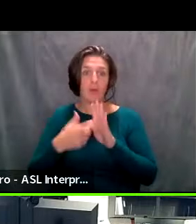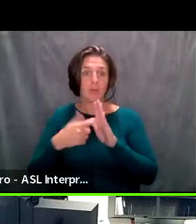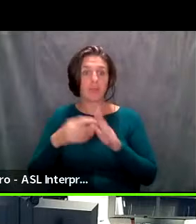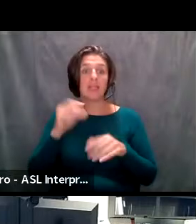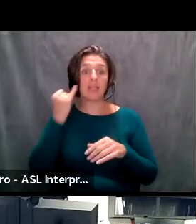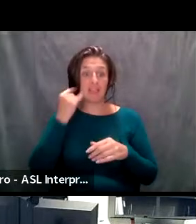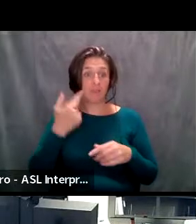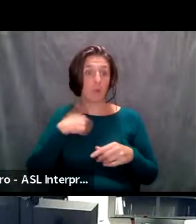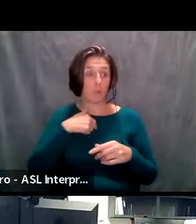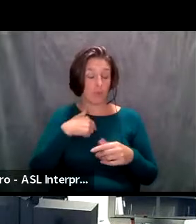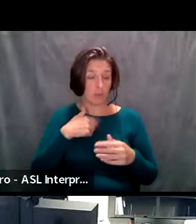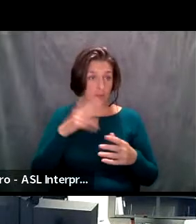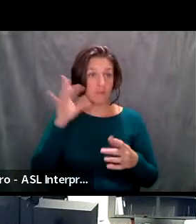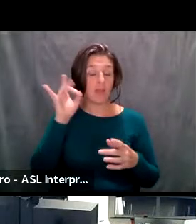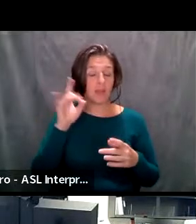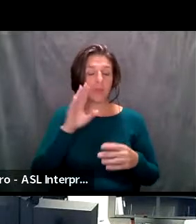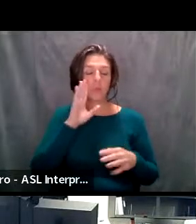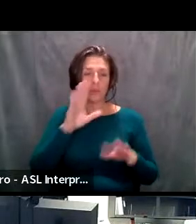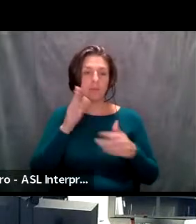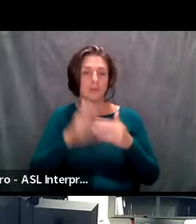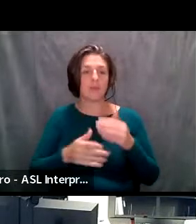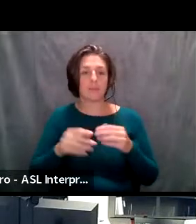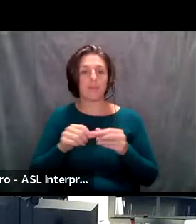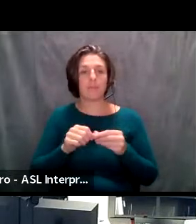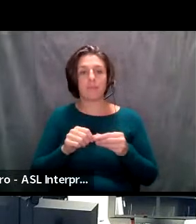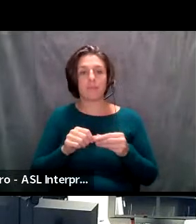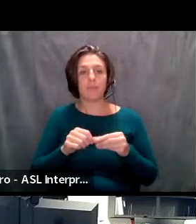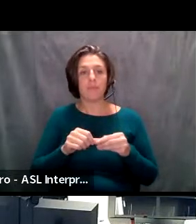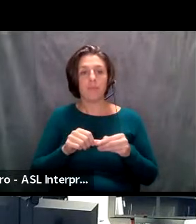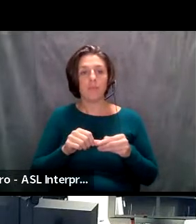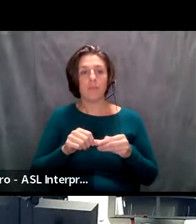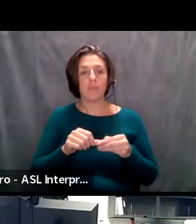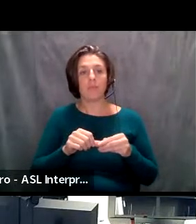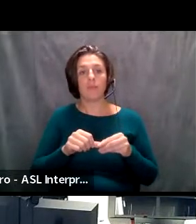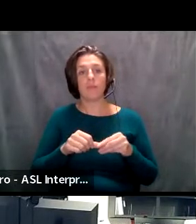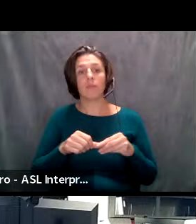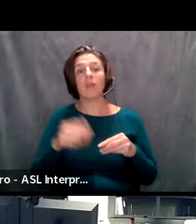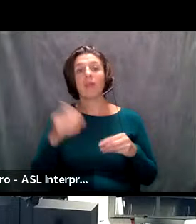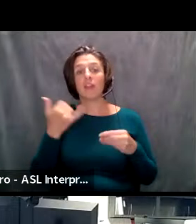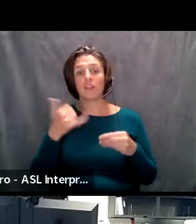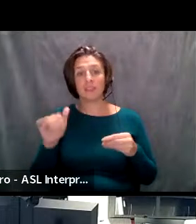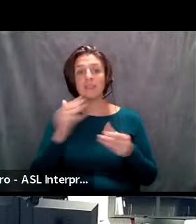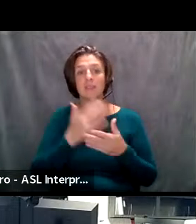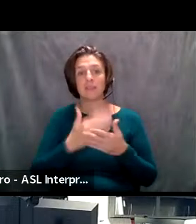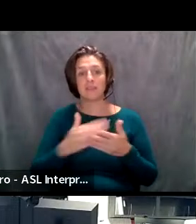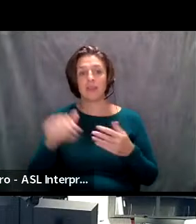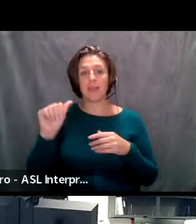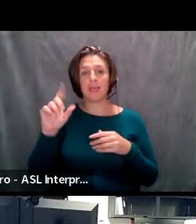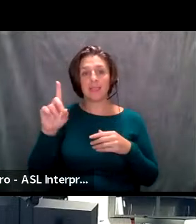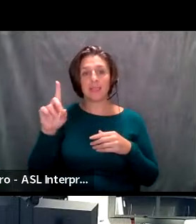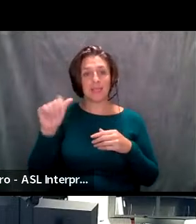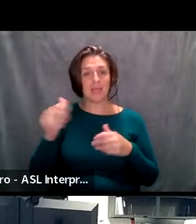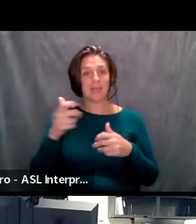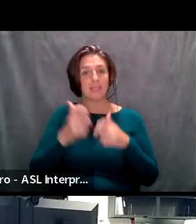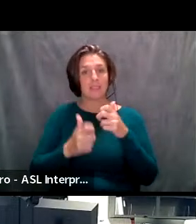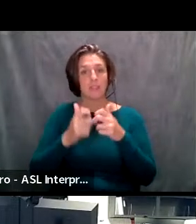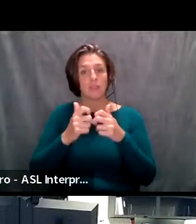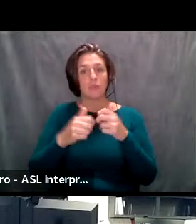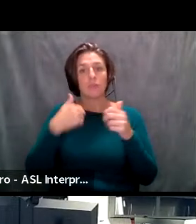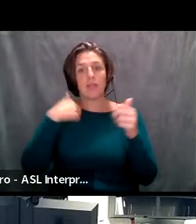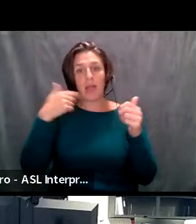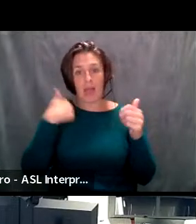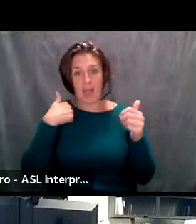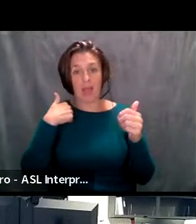done. Yeah, well, and there are still some ADA issues that I've